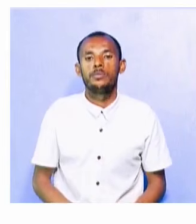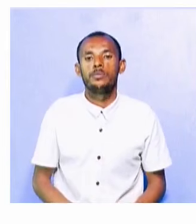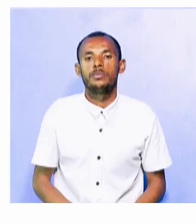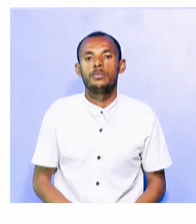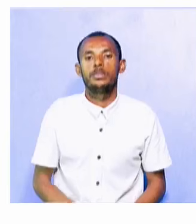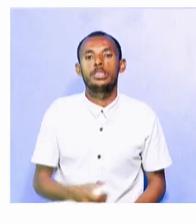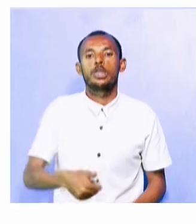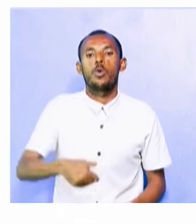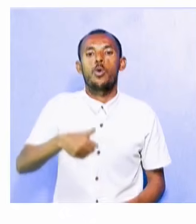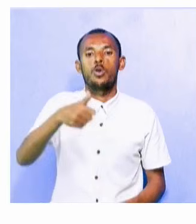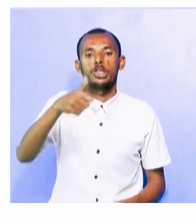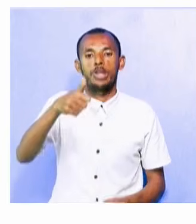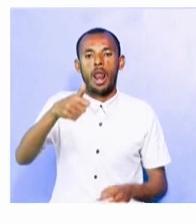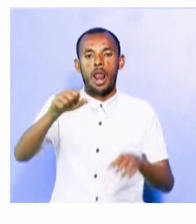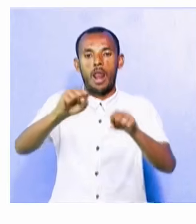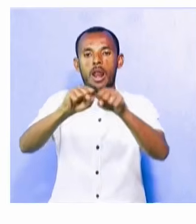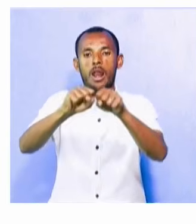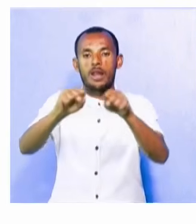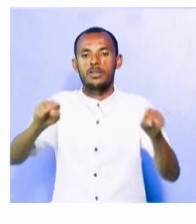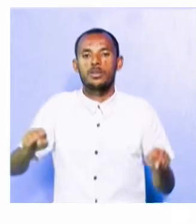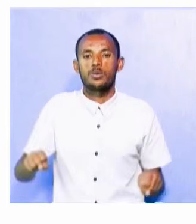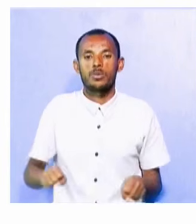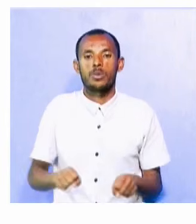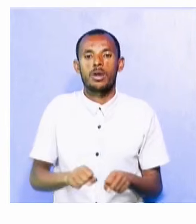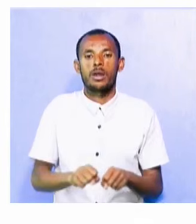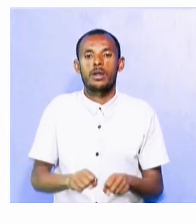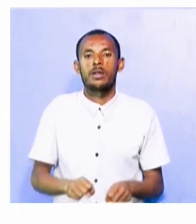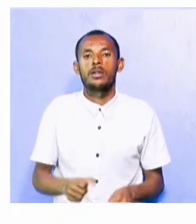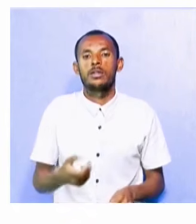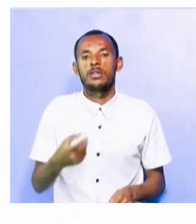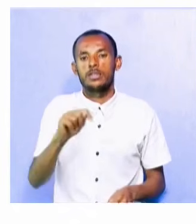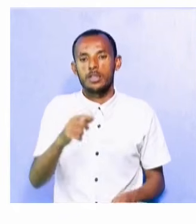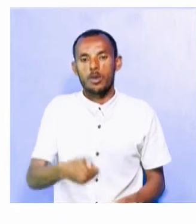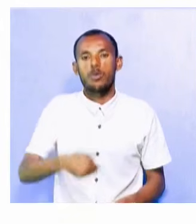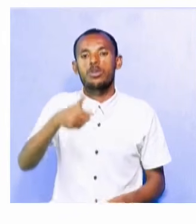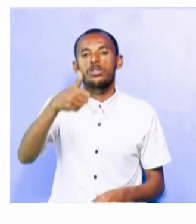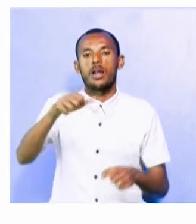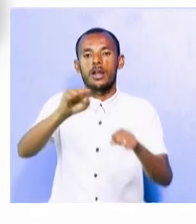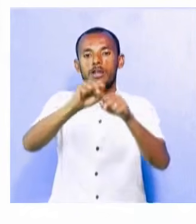the original square, the original